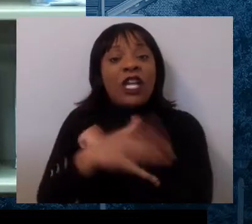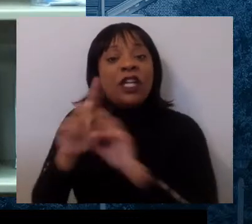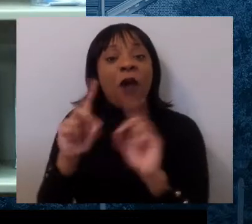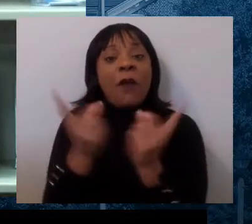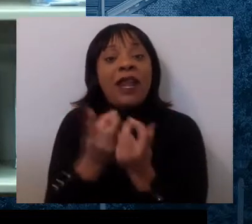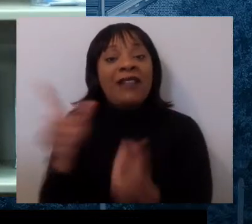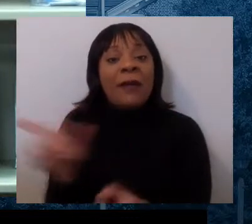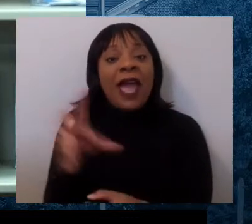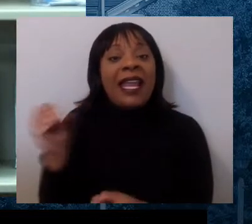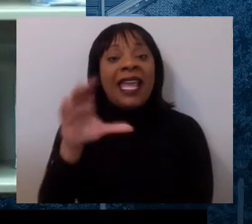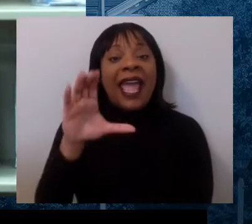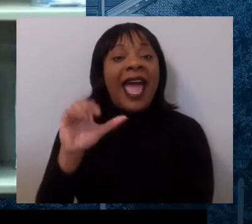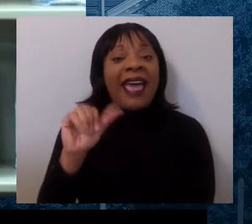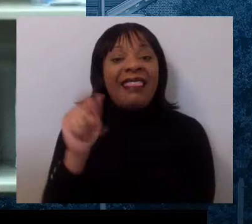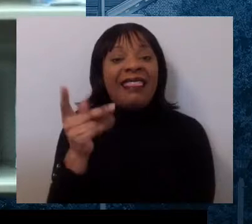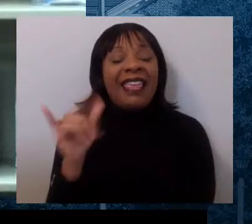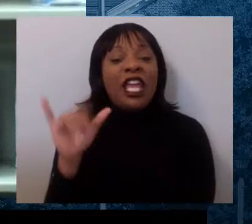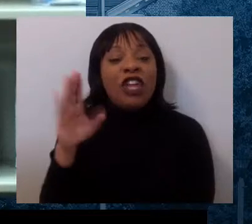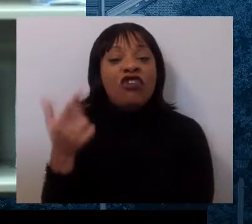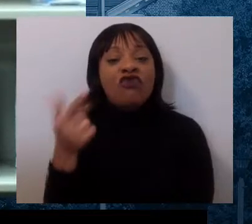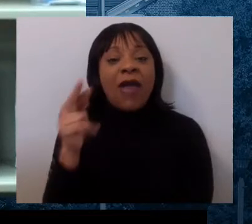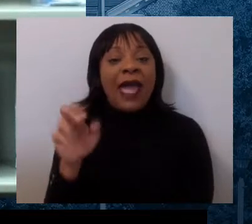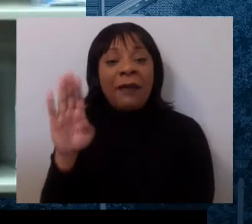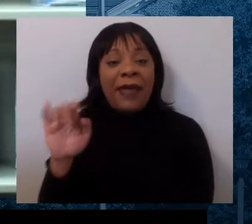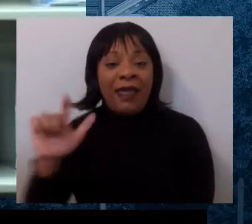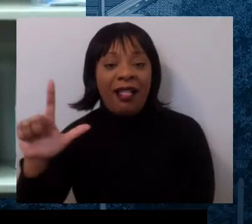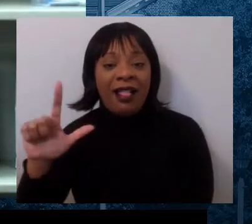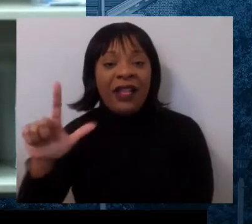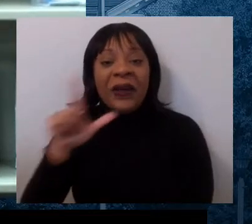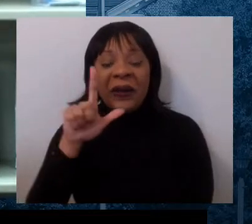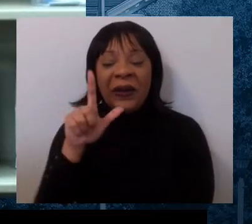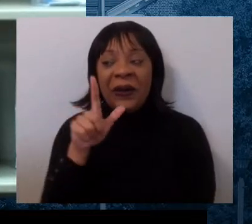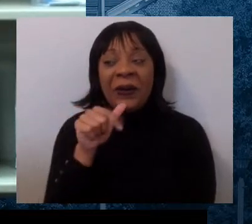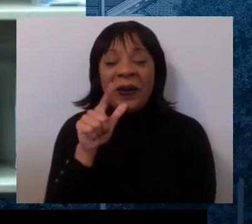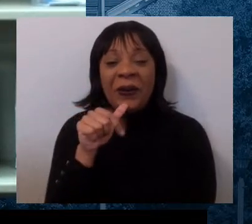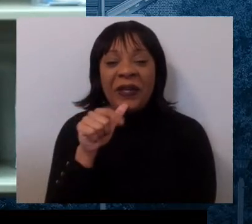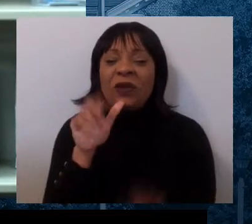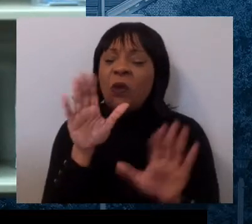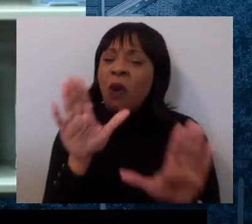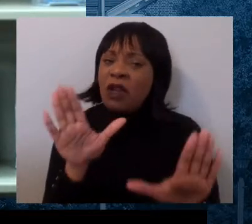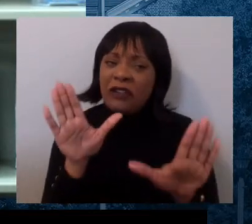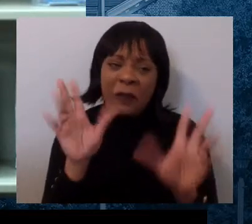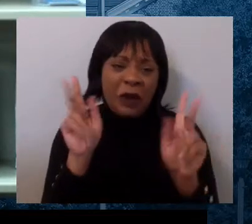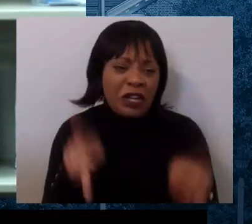Graybeal, who is wonderful.